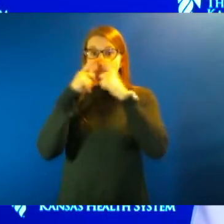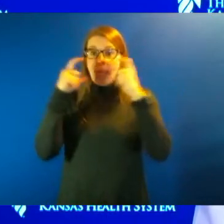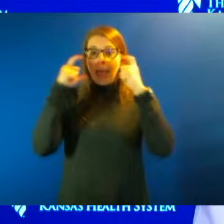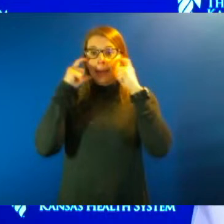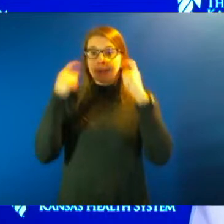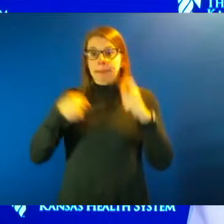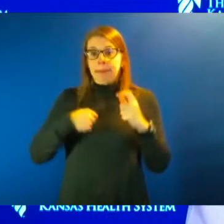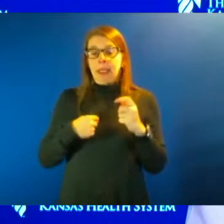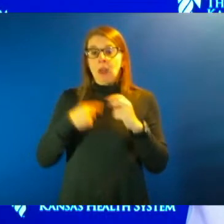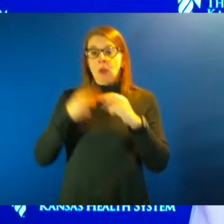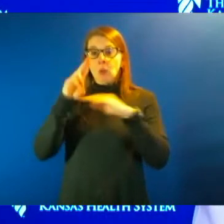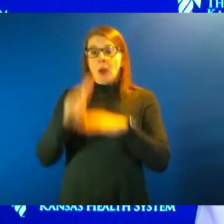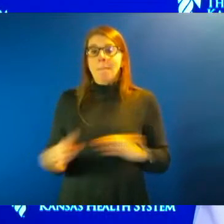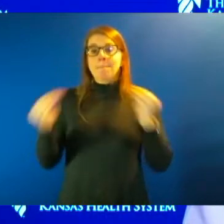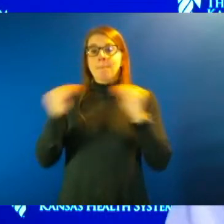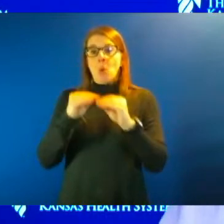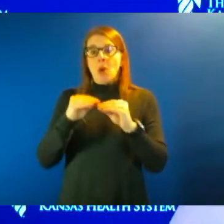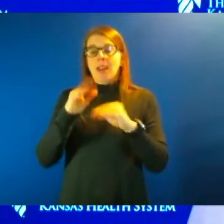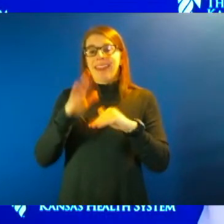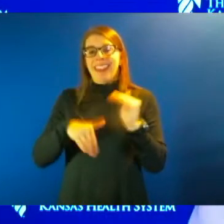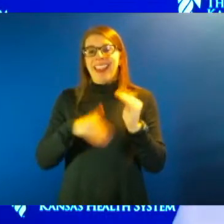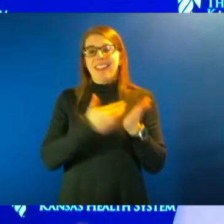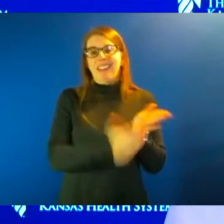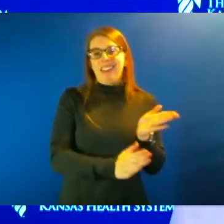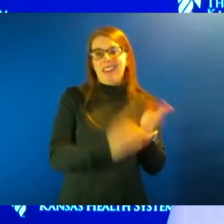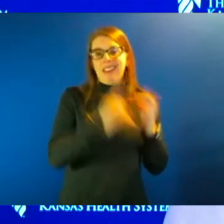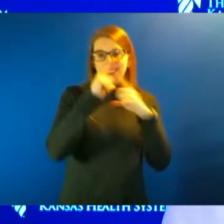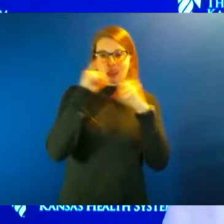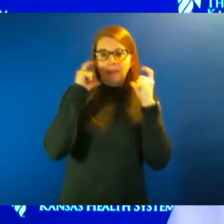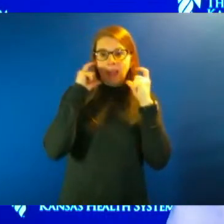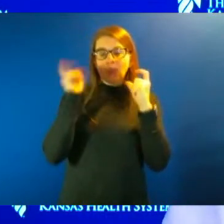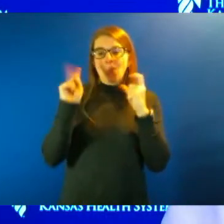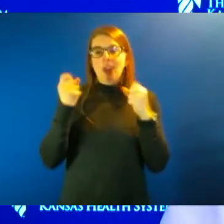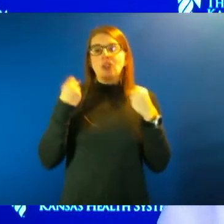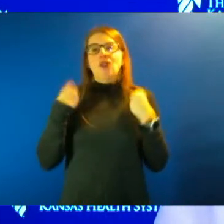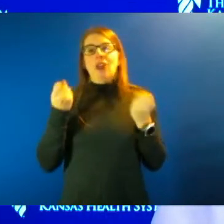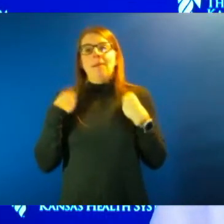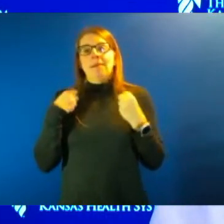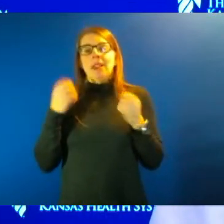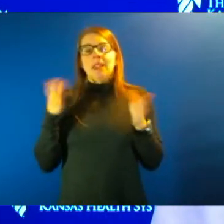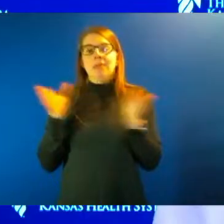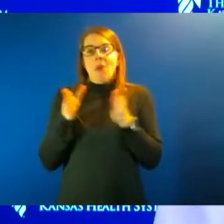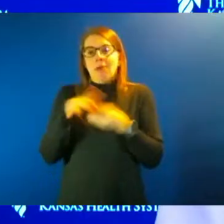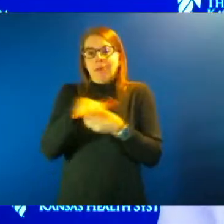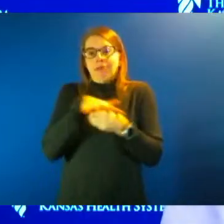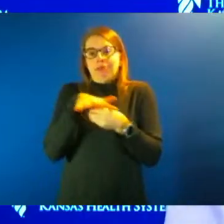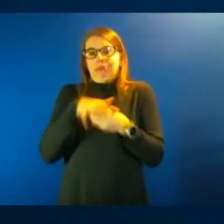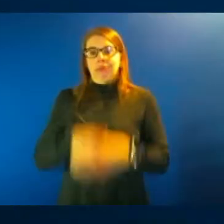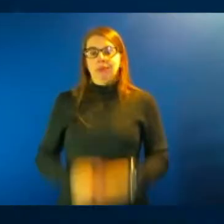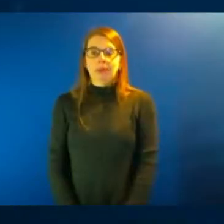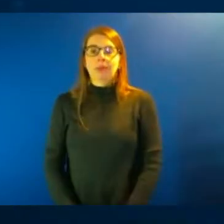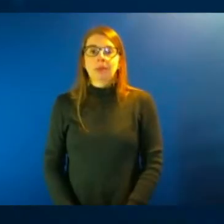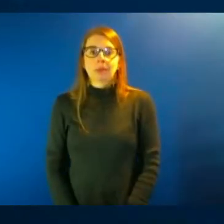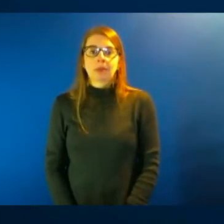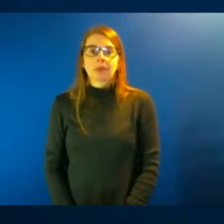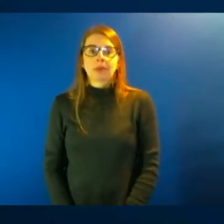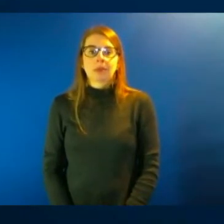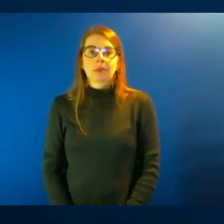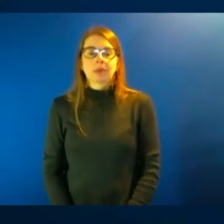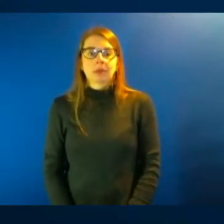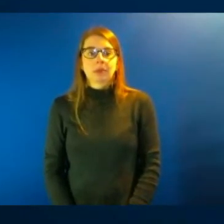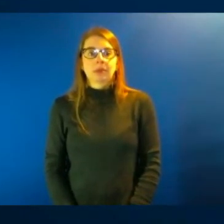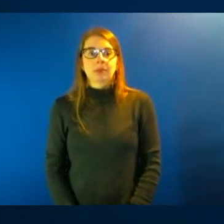more times than not in that gym, in that small space area, than it has been off, actually. Do you think it's